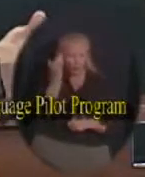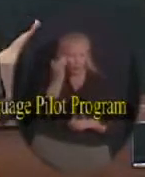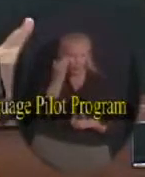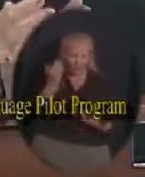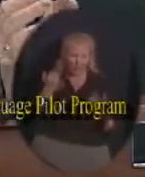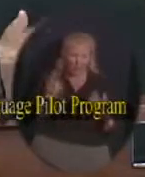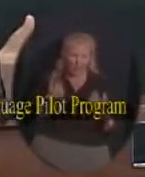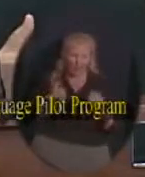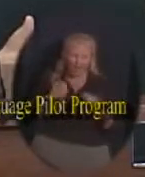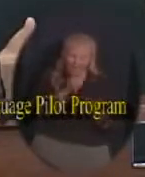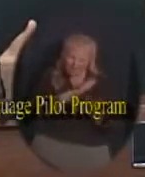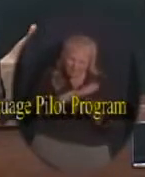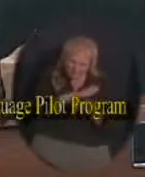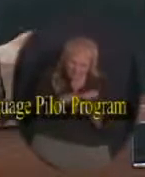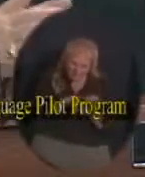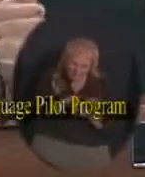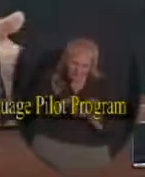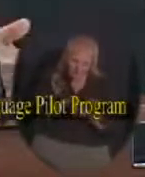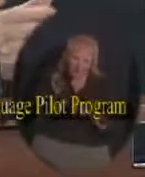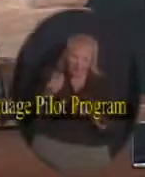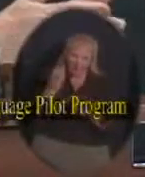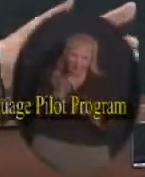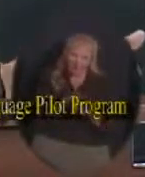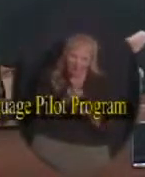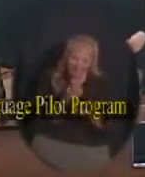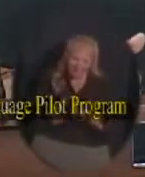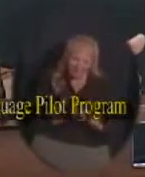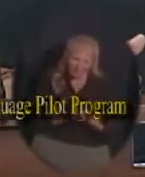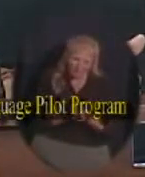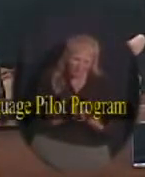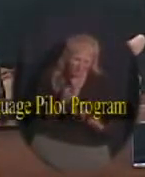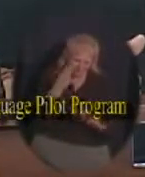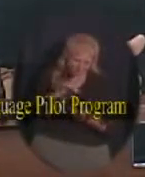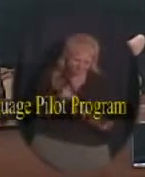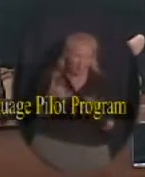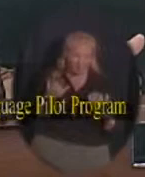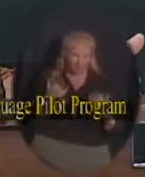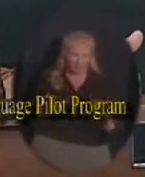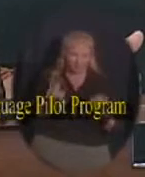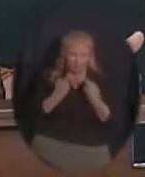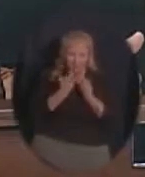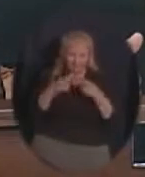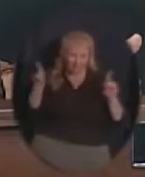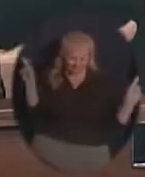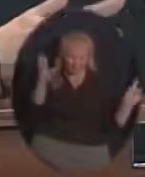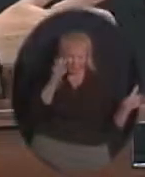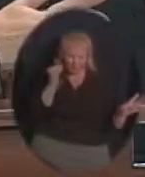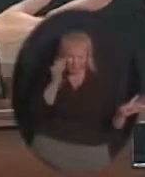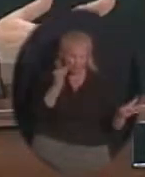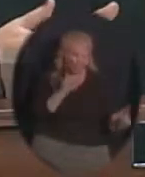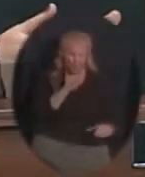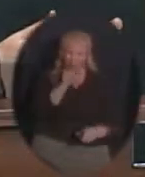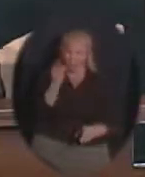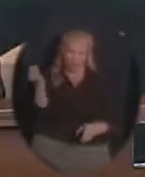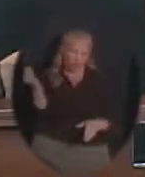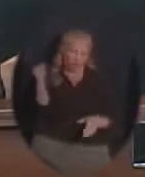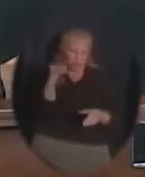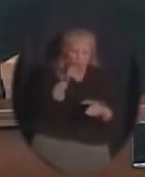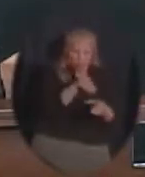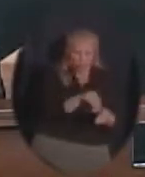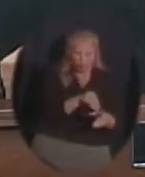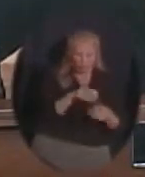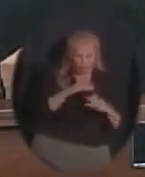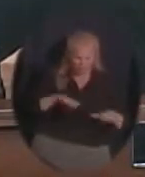a successful experience, because I wouldn't want to put children in a situation that we didn't have